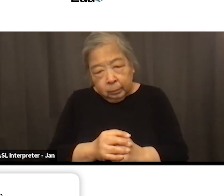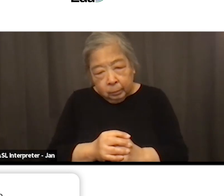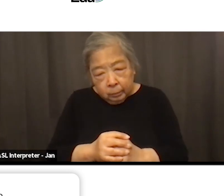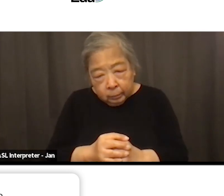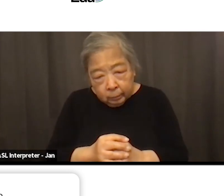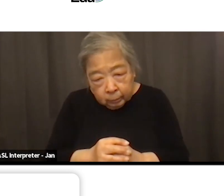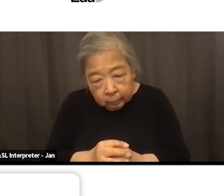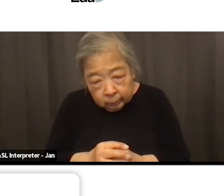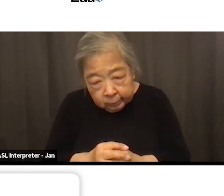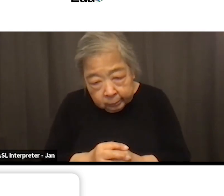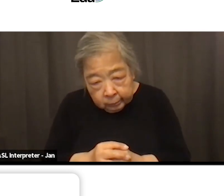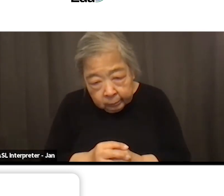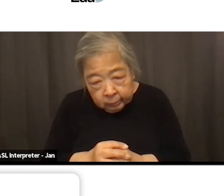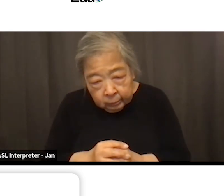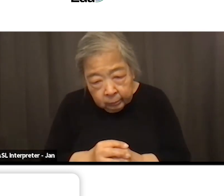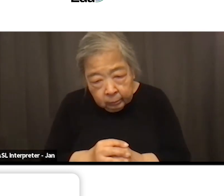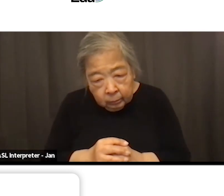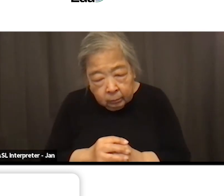Mm.